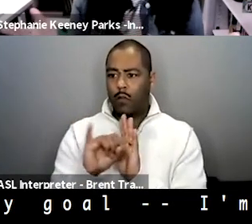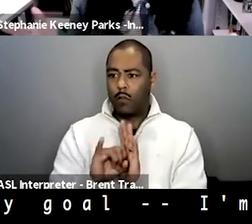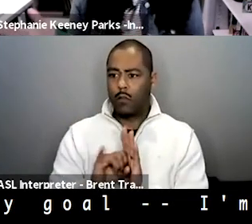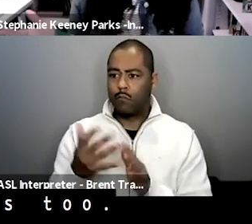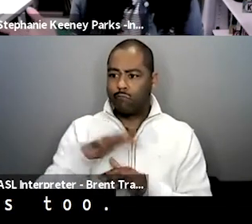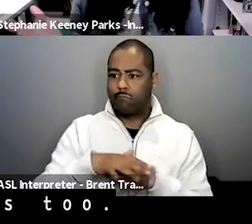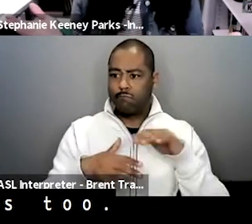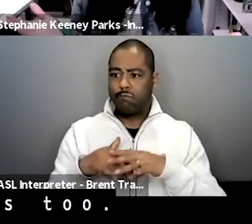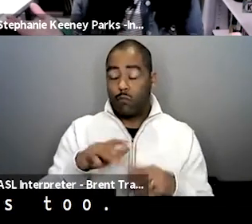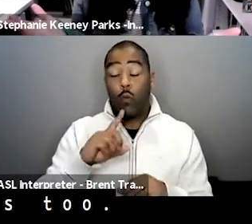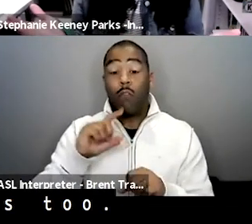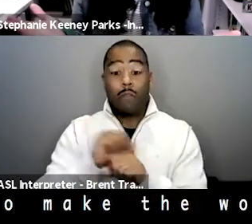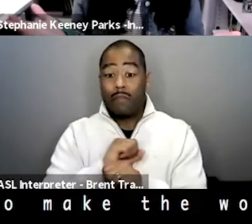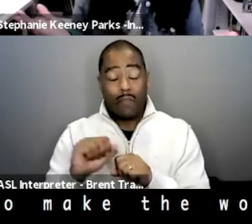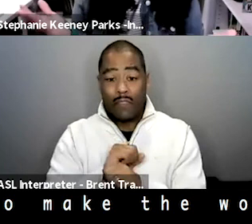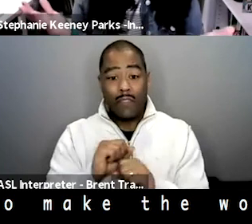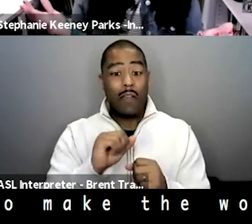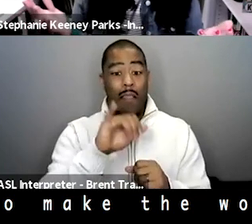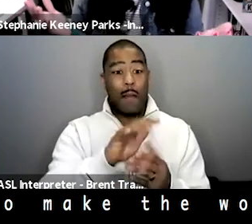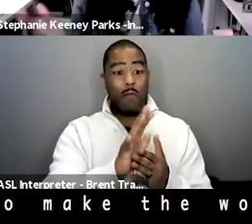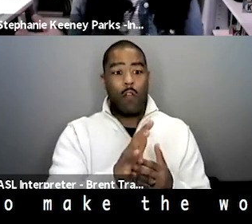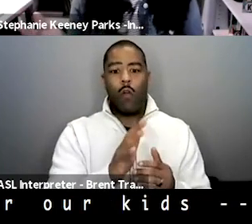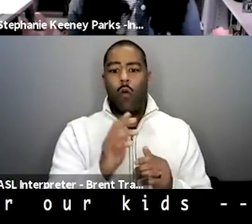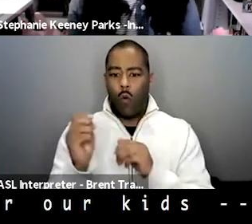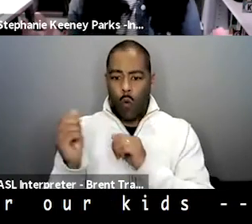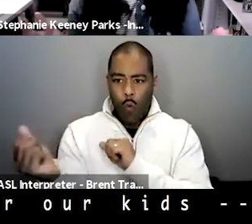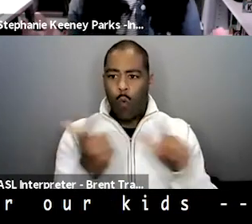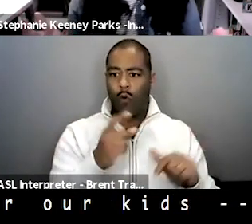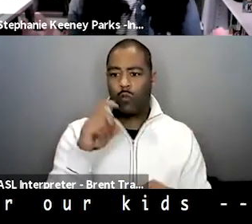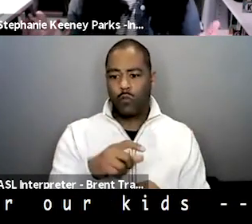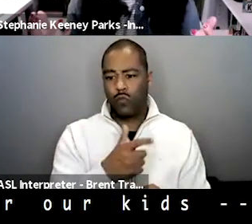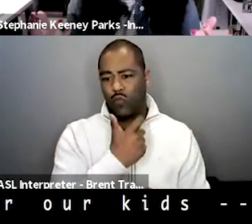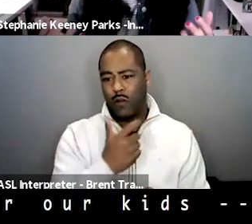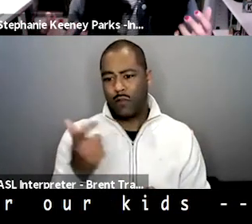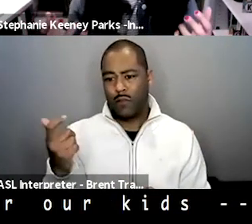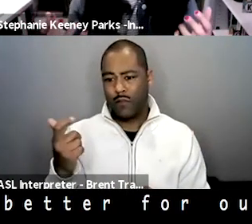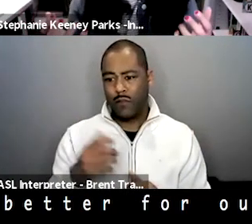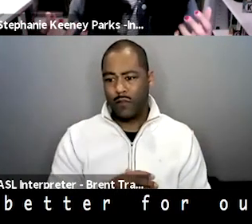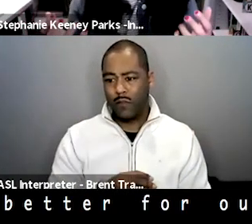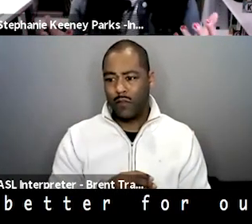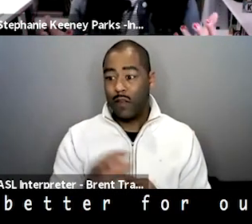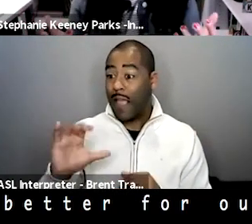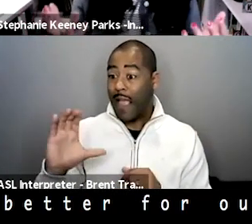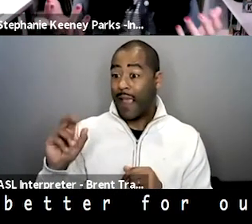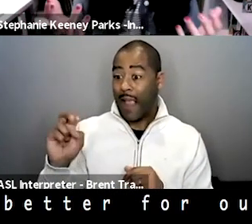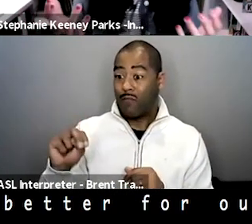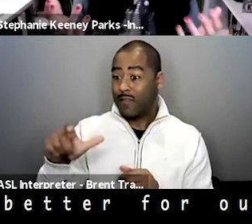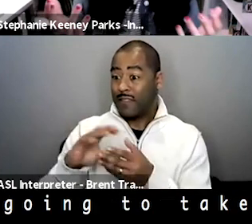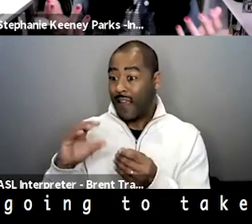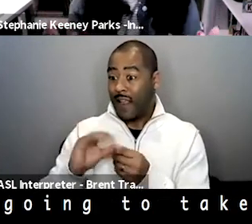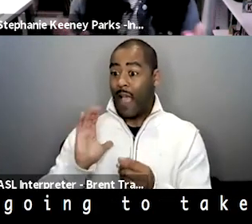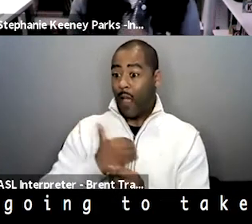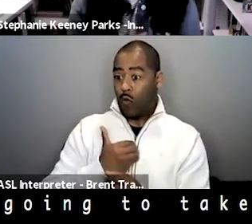goal, like, it, I'm sure Karen's is too, like, we have to make the world like way better for our kids,